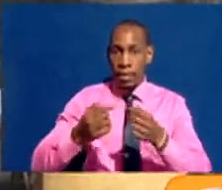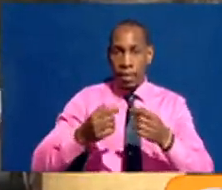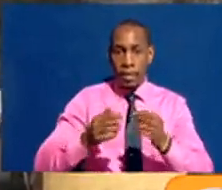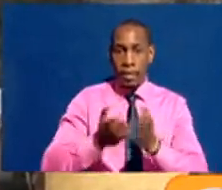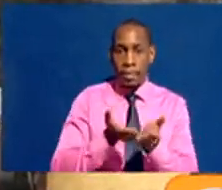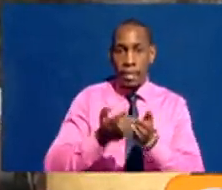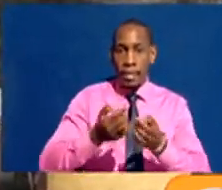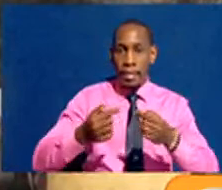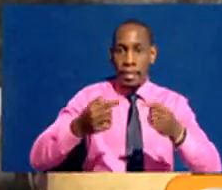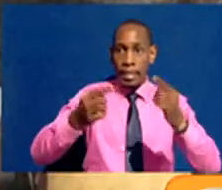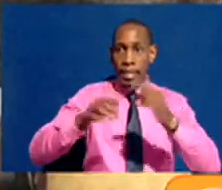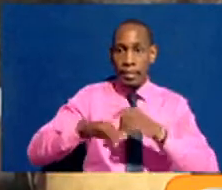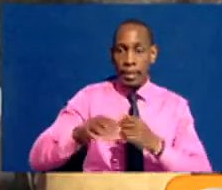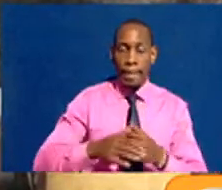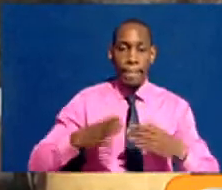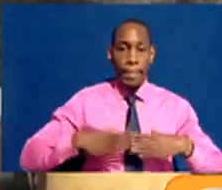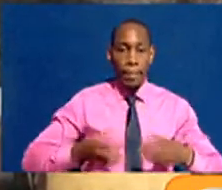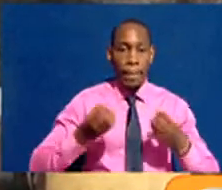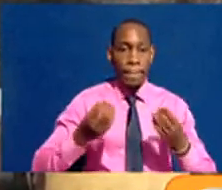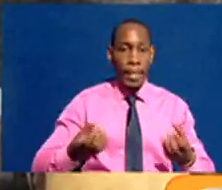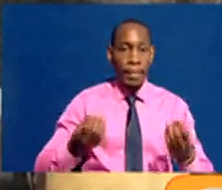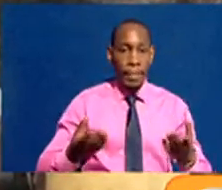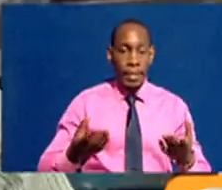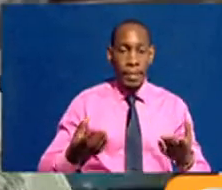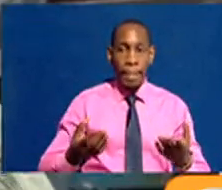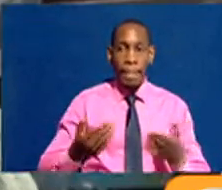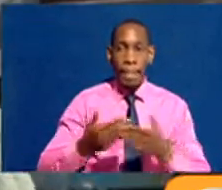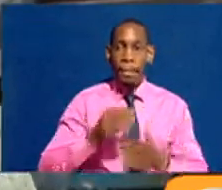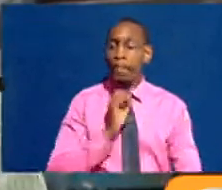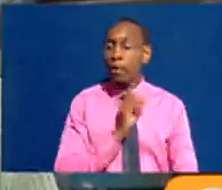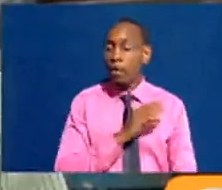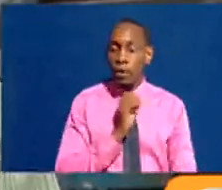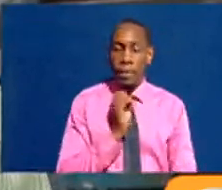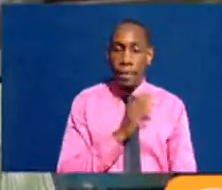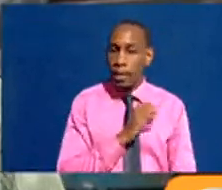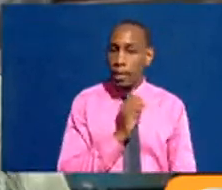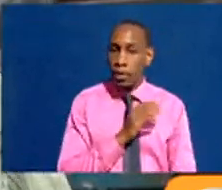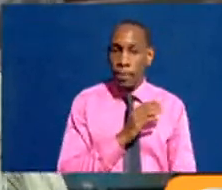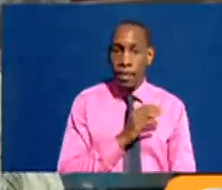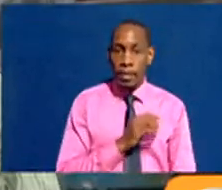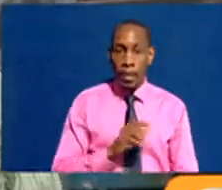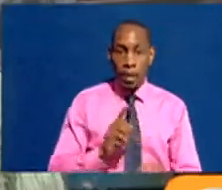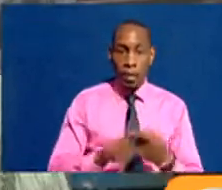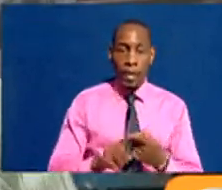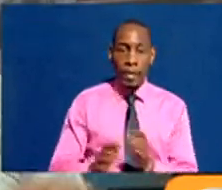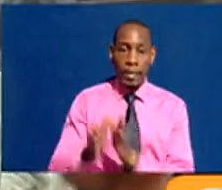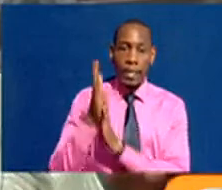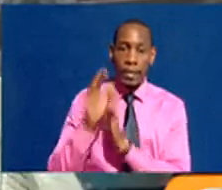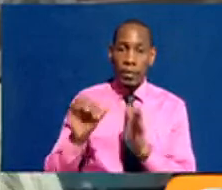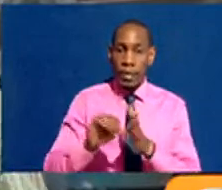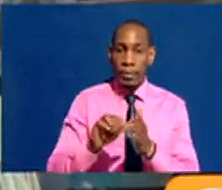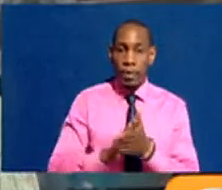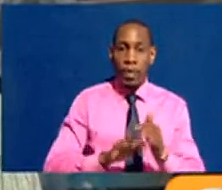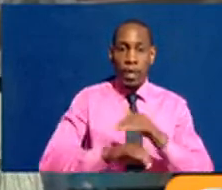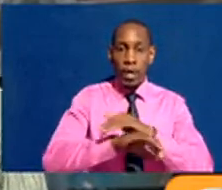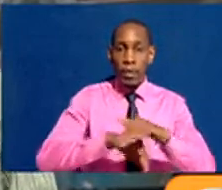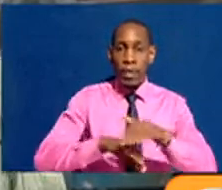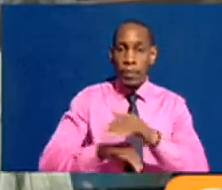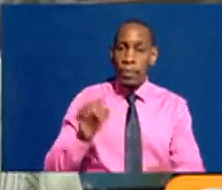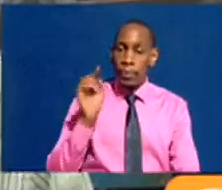the area. Watu wengi walikuwa na lia sana maneno ya insecurity, wizi ilikuwa mingi